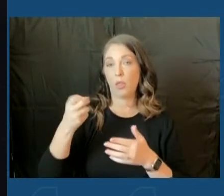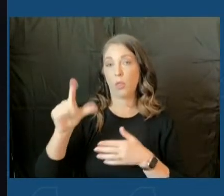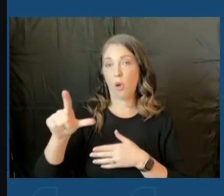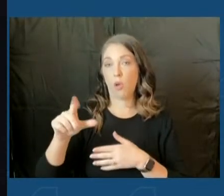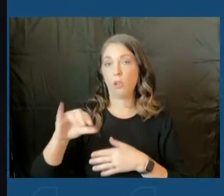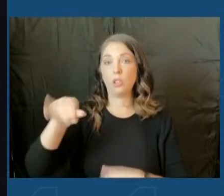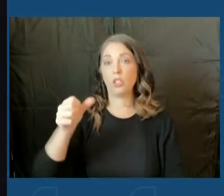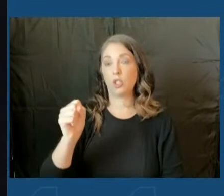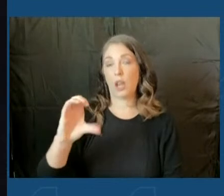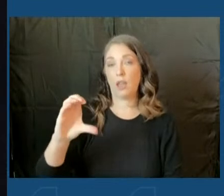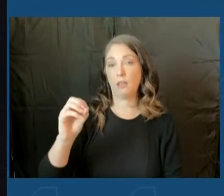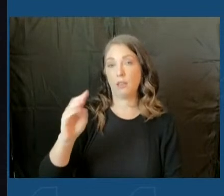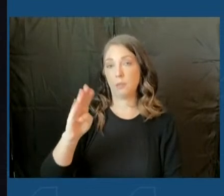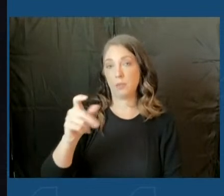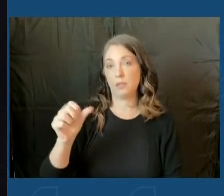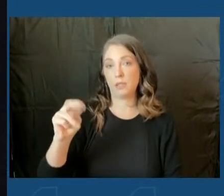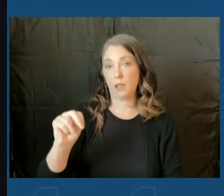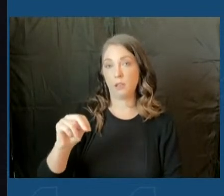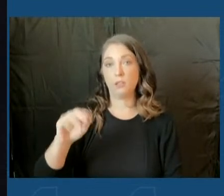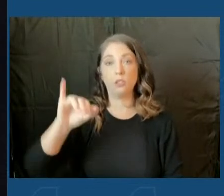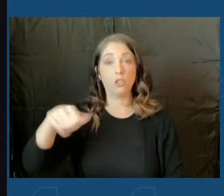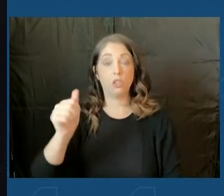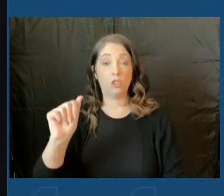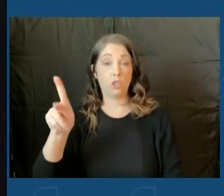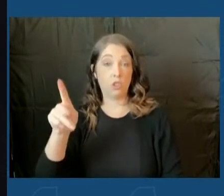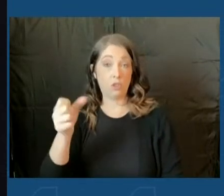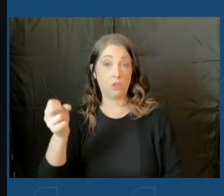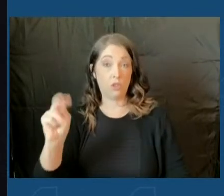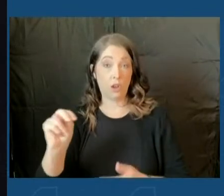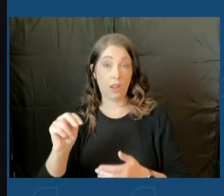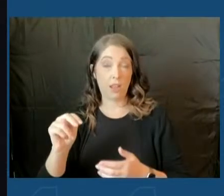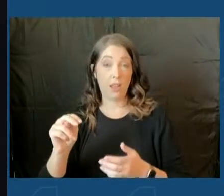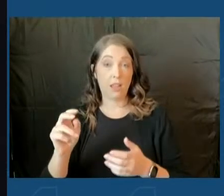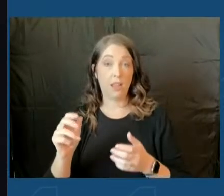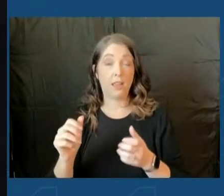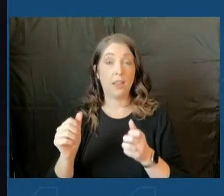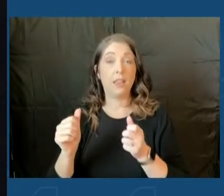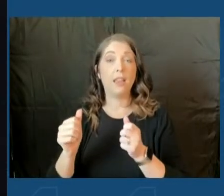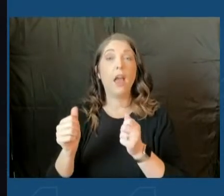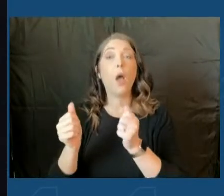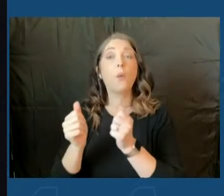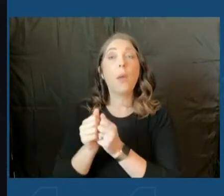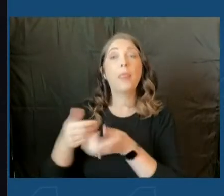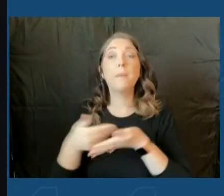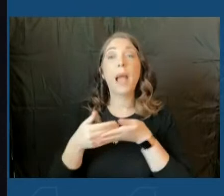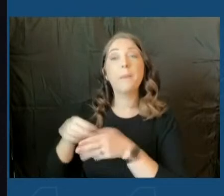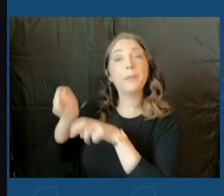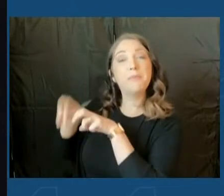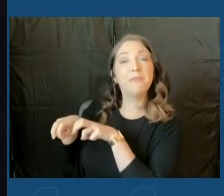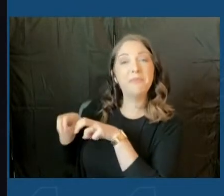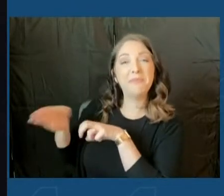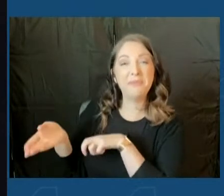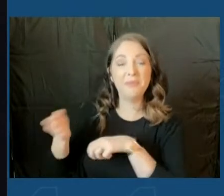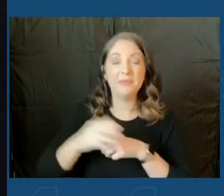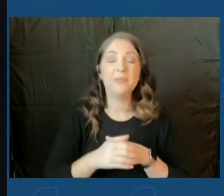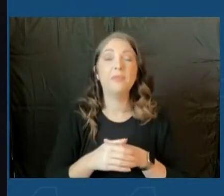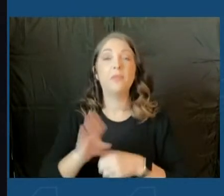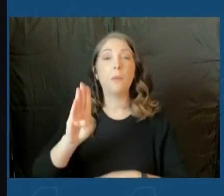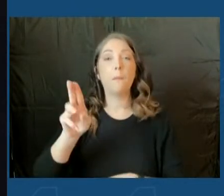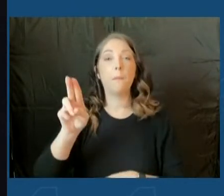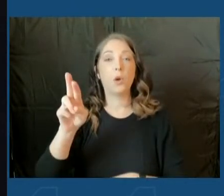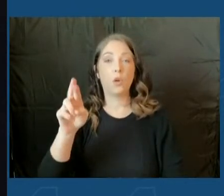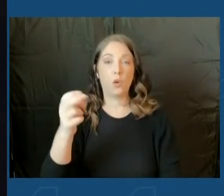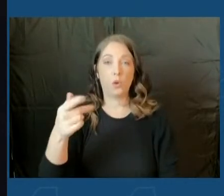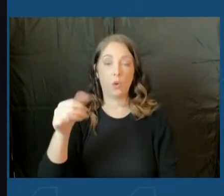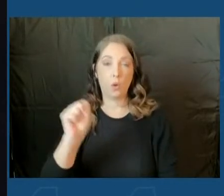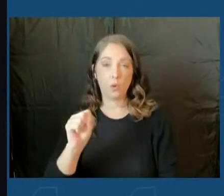Jacobson, Chantel Jackson, with the chair of the Baby Caucus, TJ, Assemblymember Kenny Burgos,